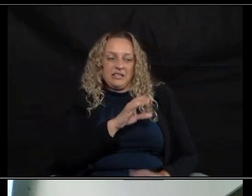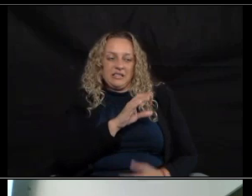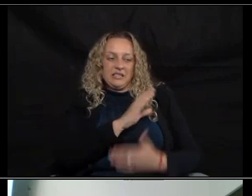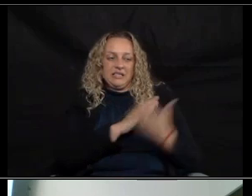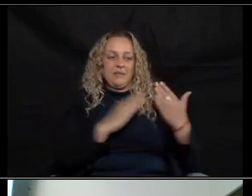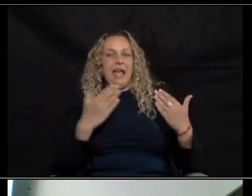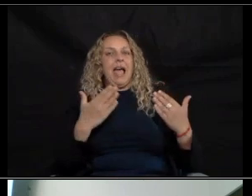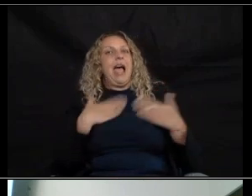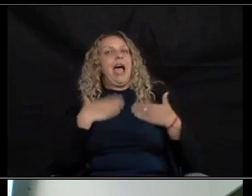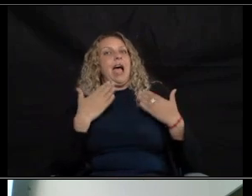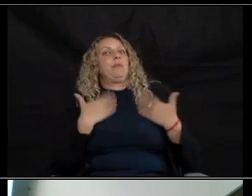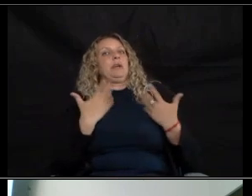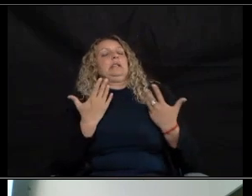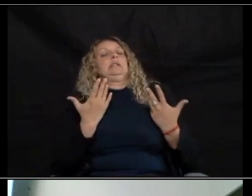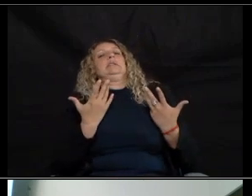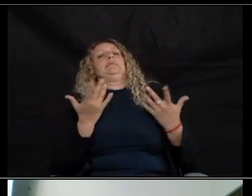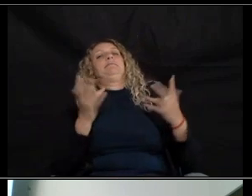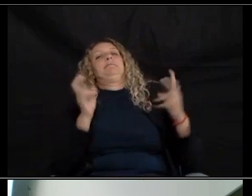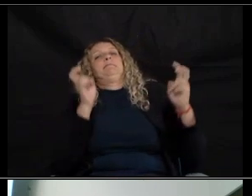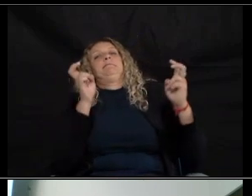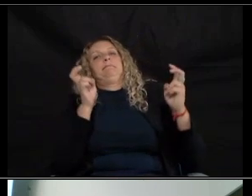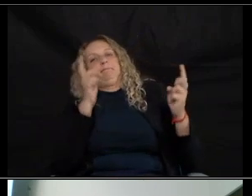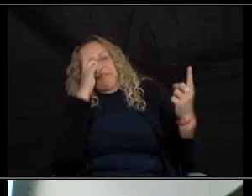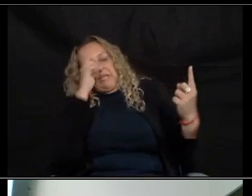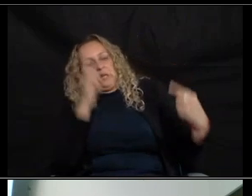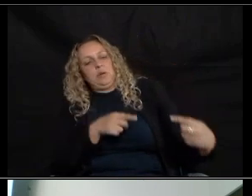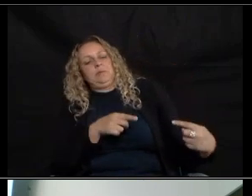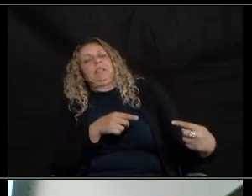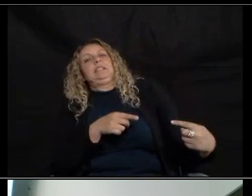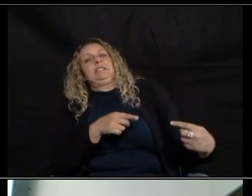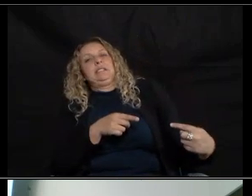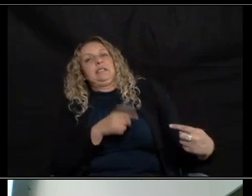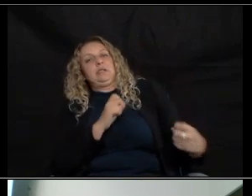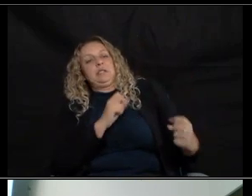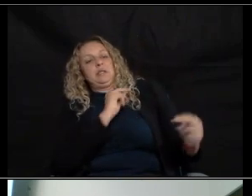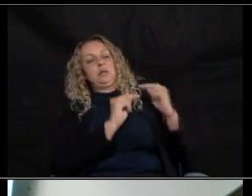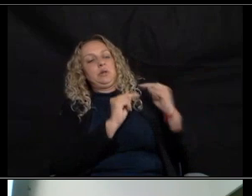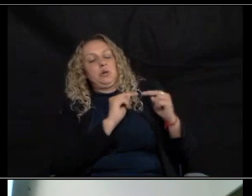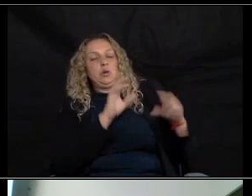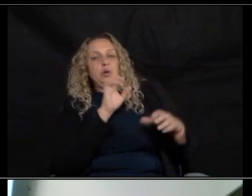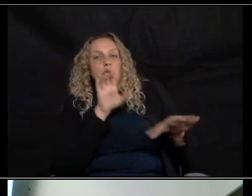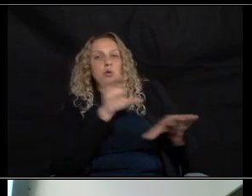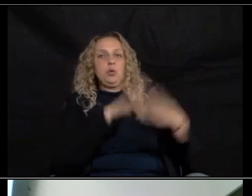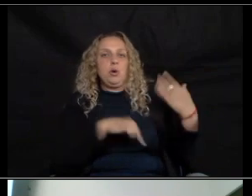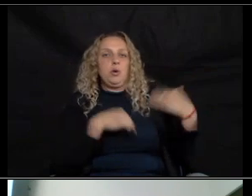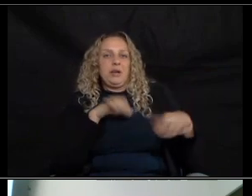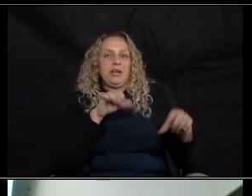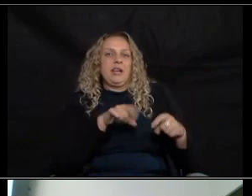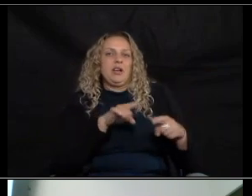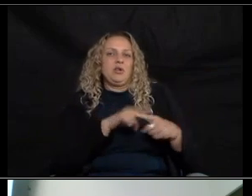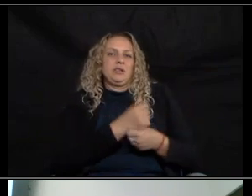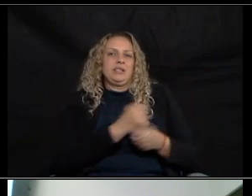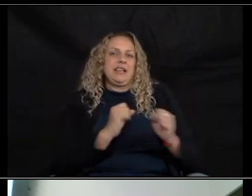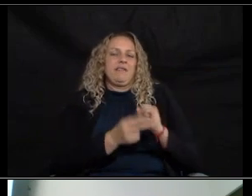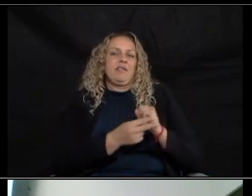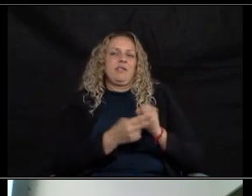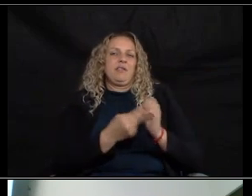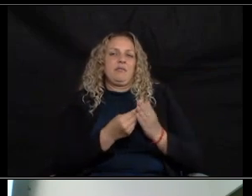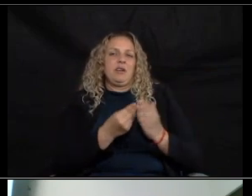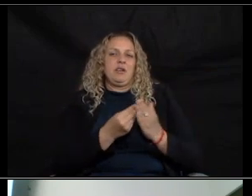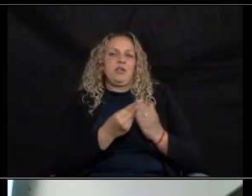happy medium here and just do what we can to save the dollars. Sure, it's